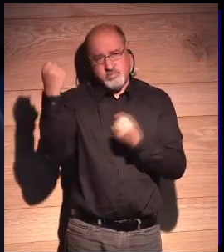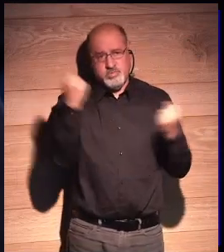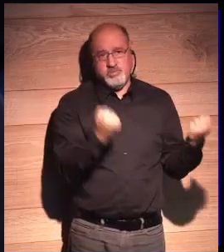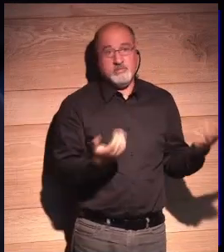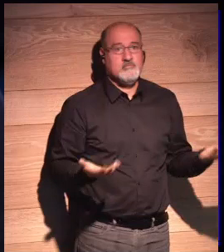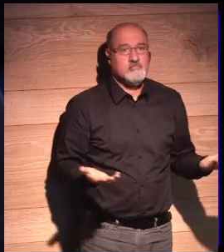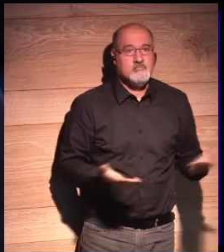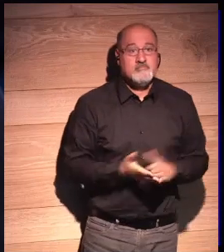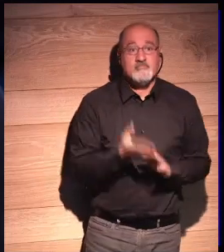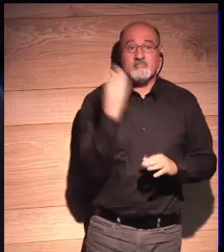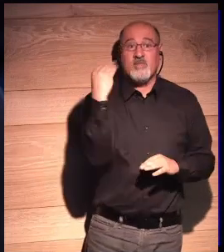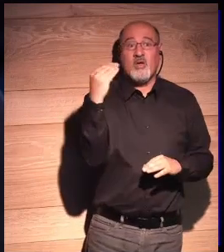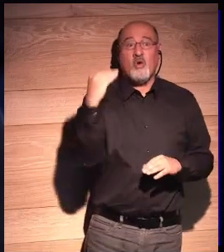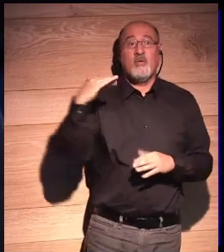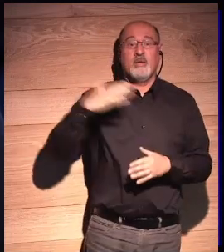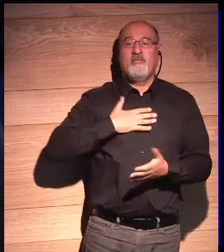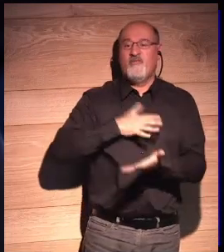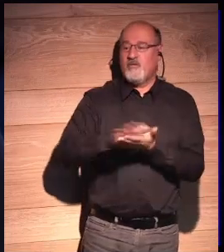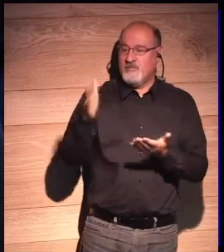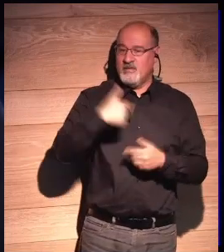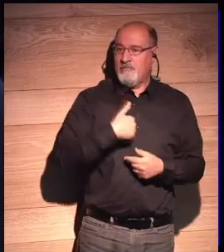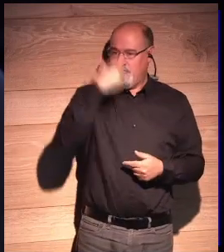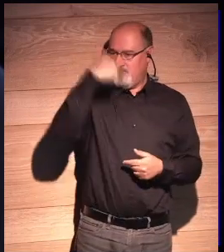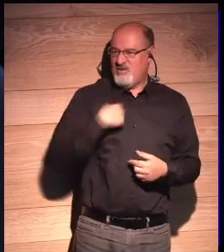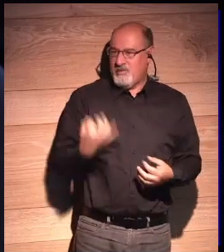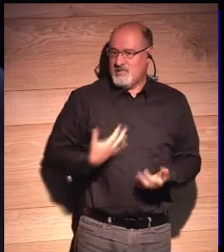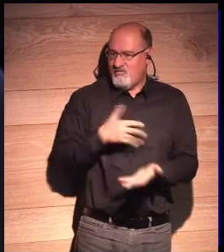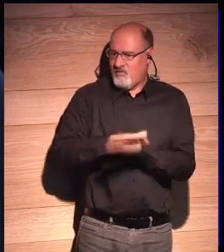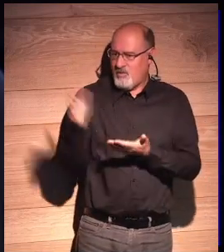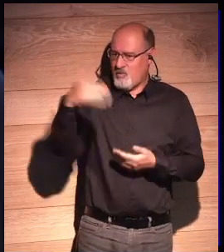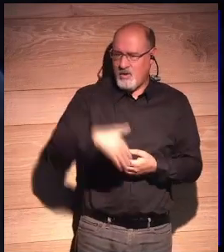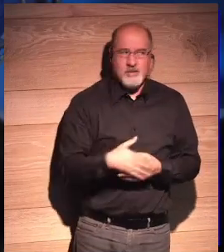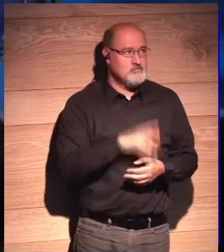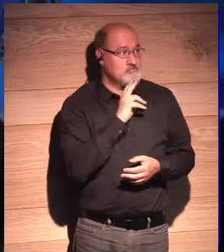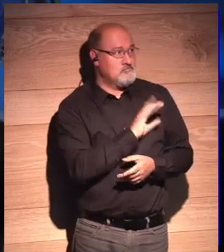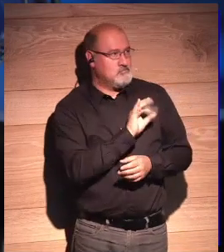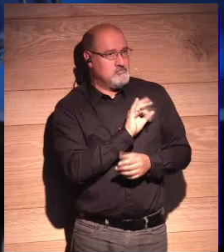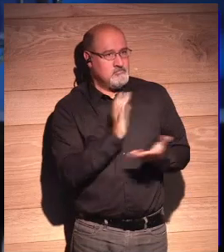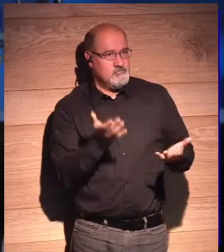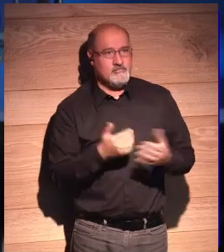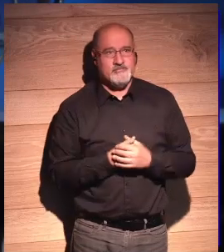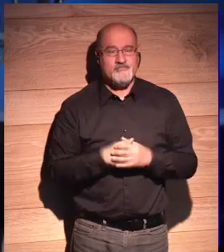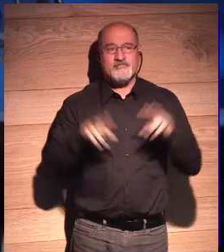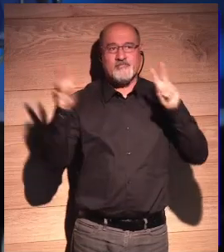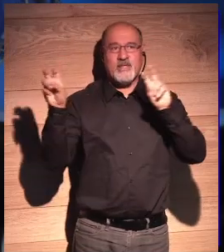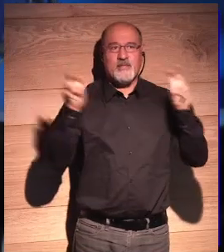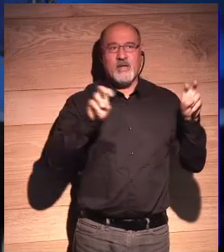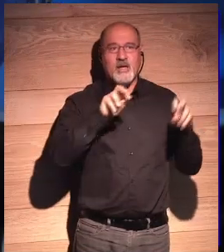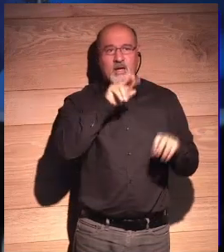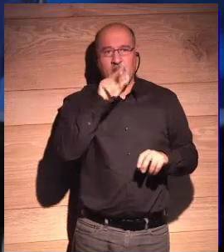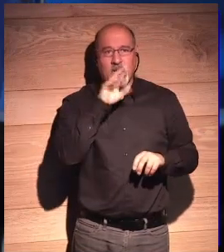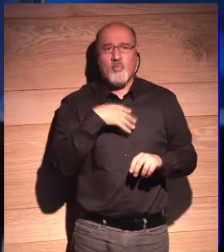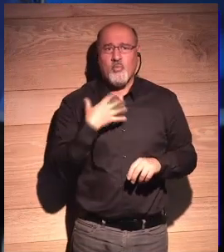know, like, why can't you rip me off? Has mencionado así a la vez. Well, you